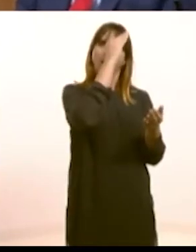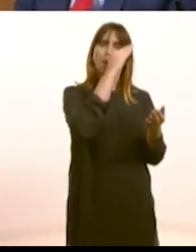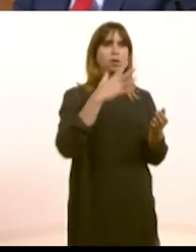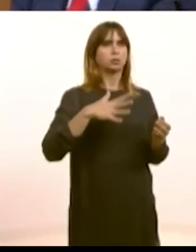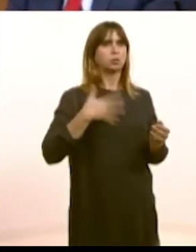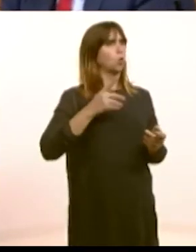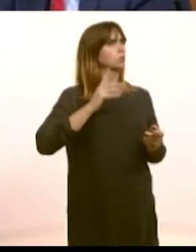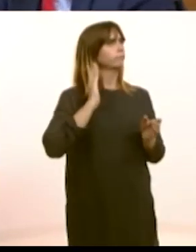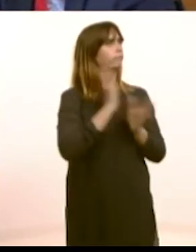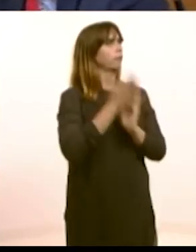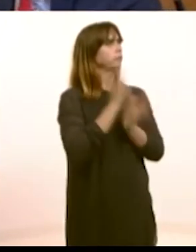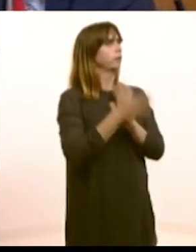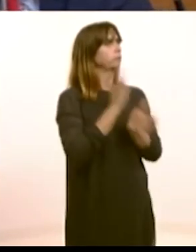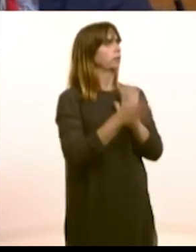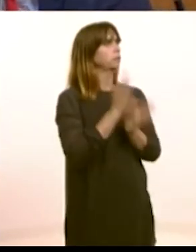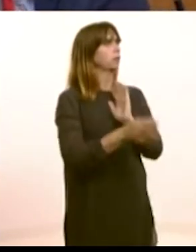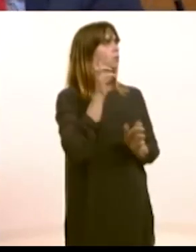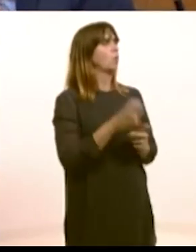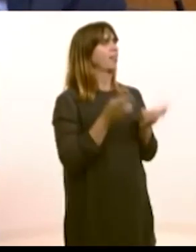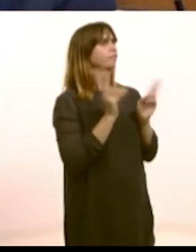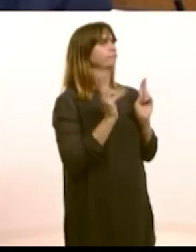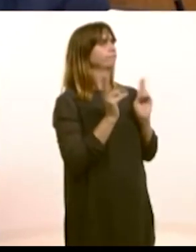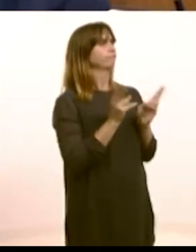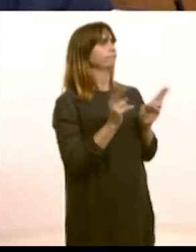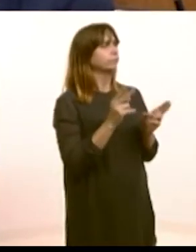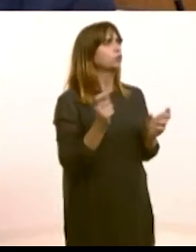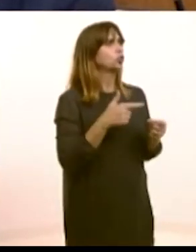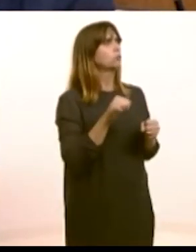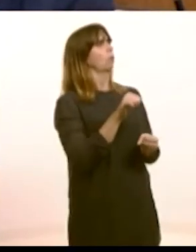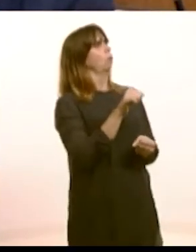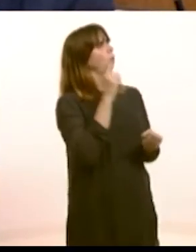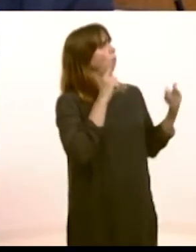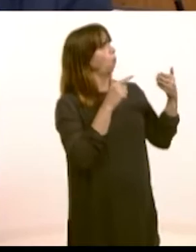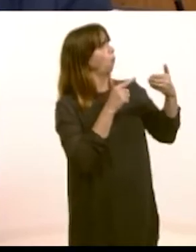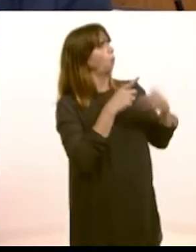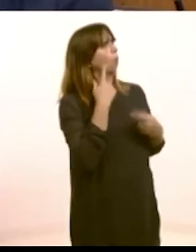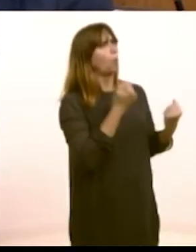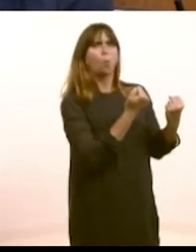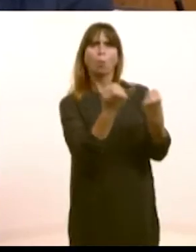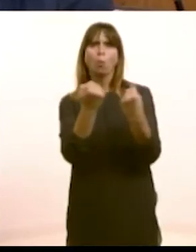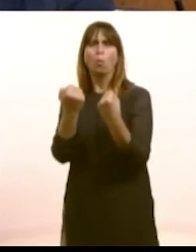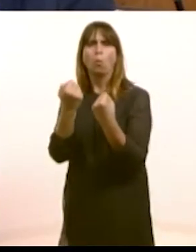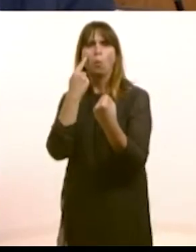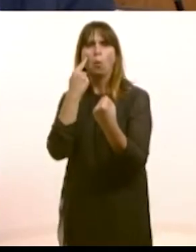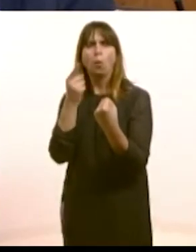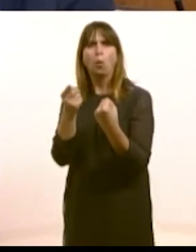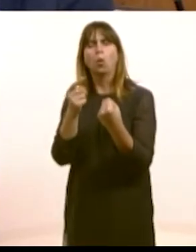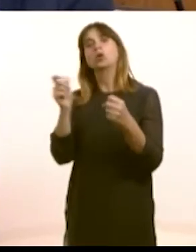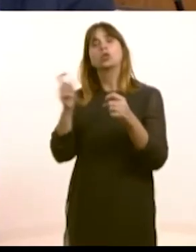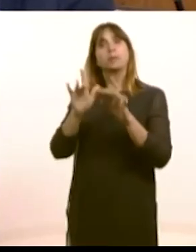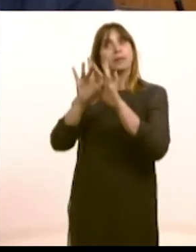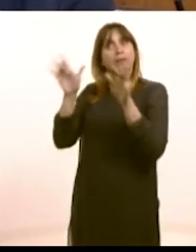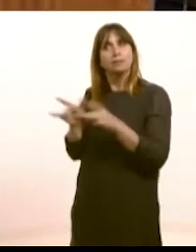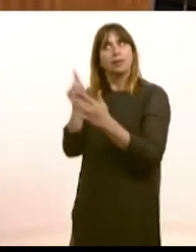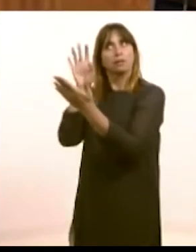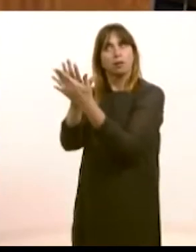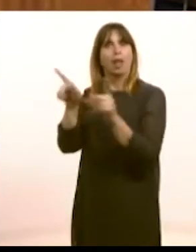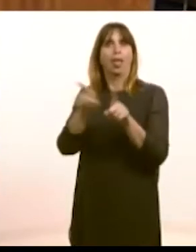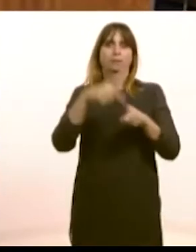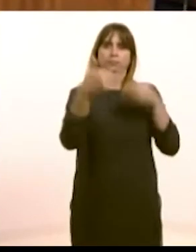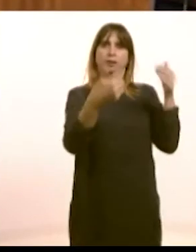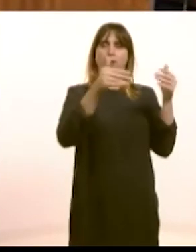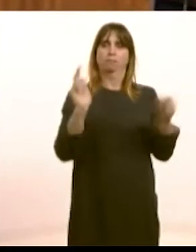working with the local authorities, we believe that we can continue to provide information to visitors, both digitally and in terms of the signposting.